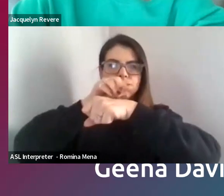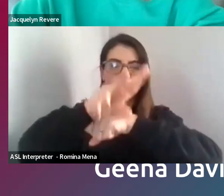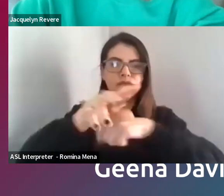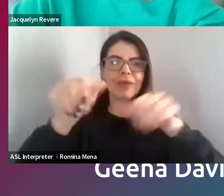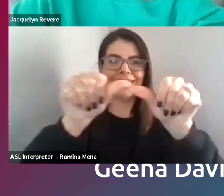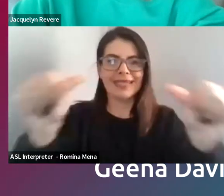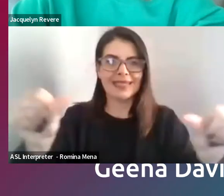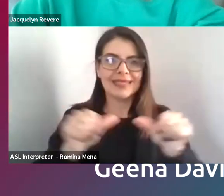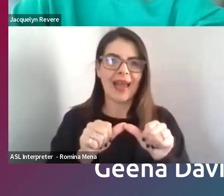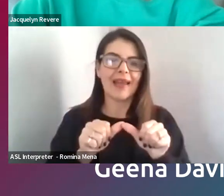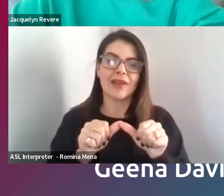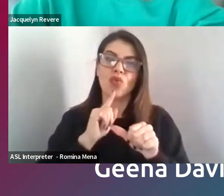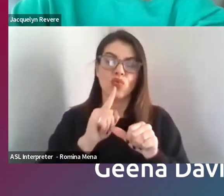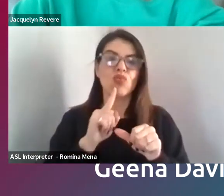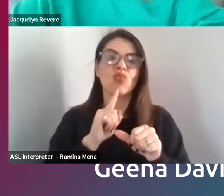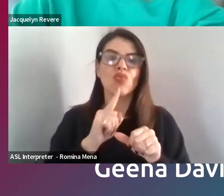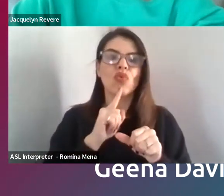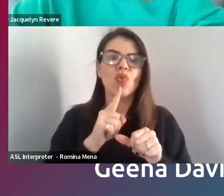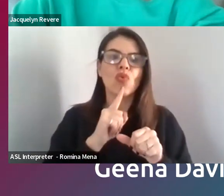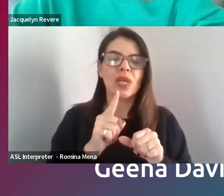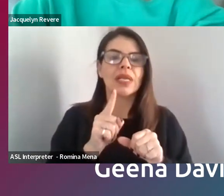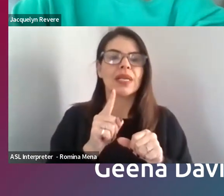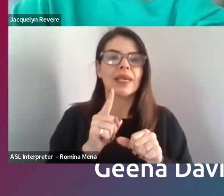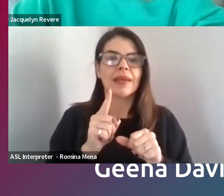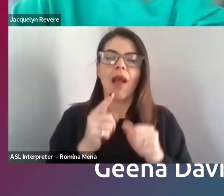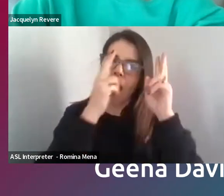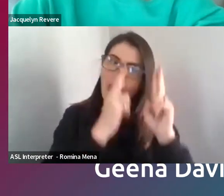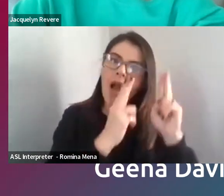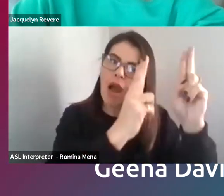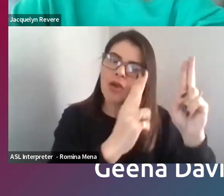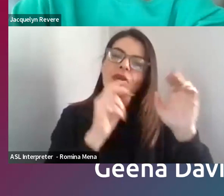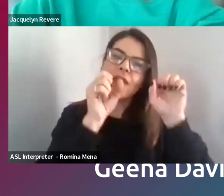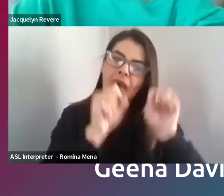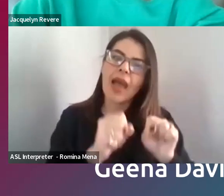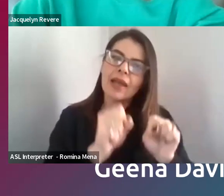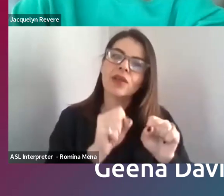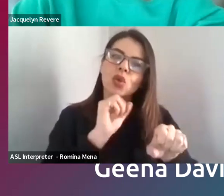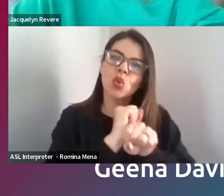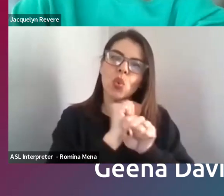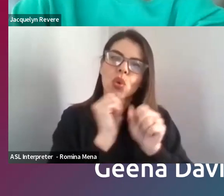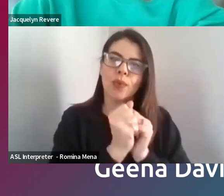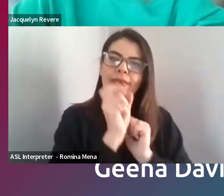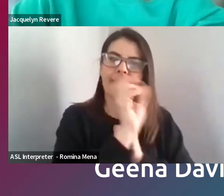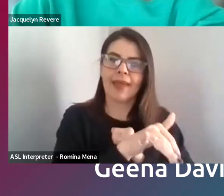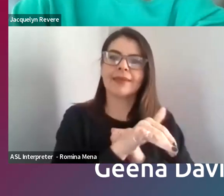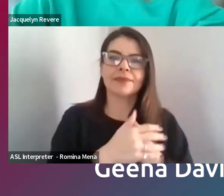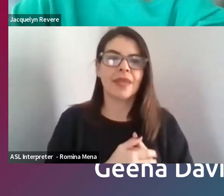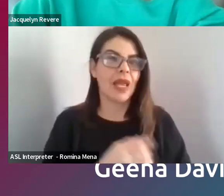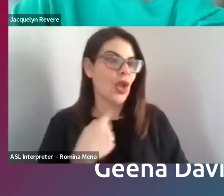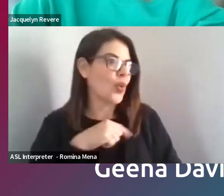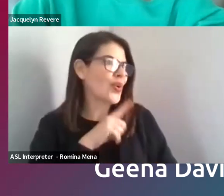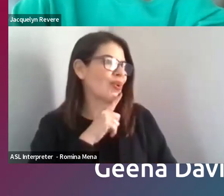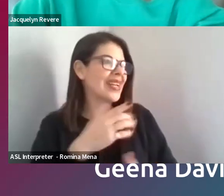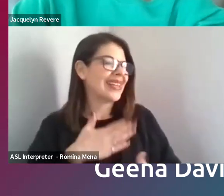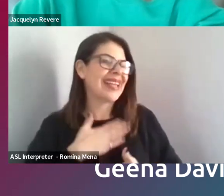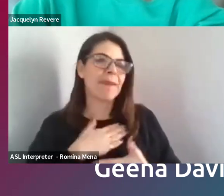society at large. And so I'm really honored that I got to be a part of that. And we're so glad that you